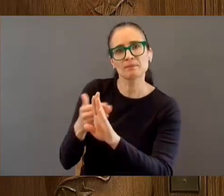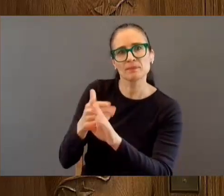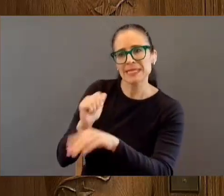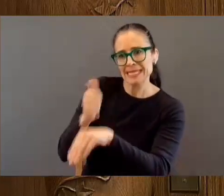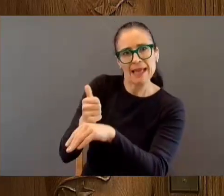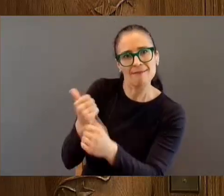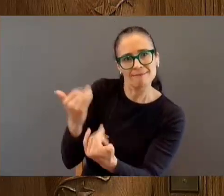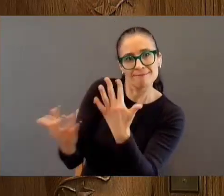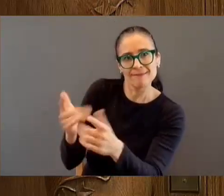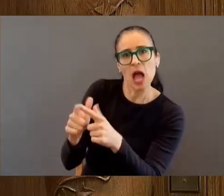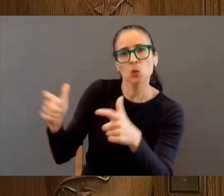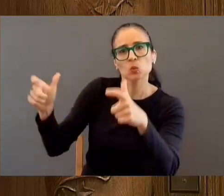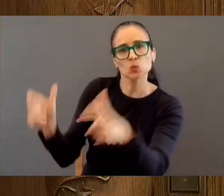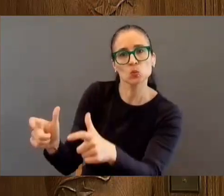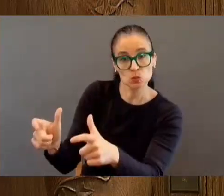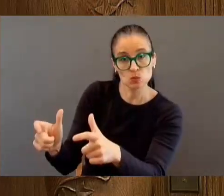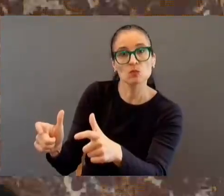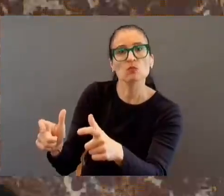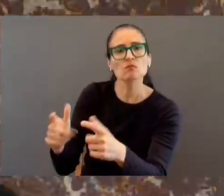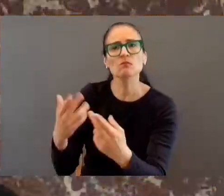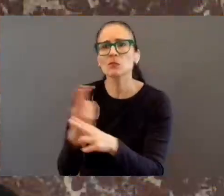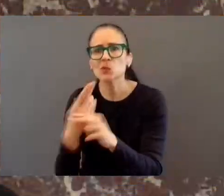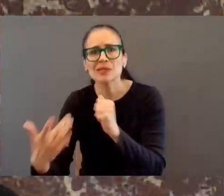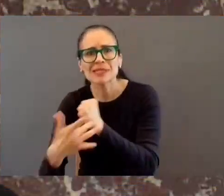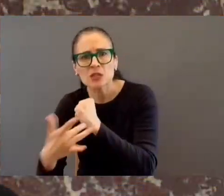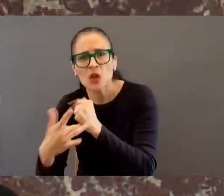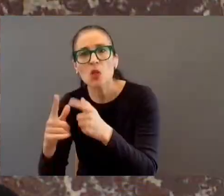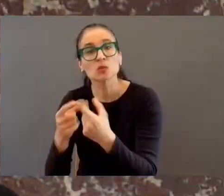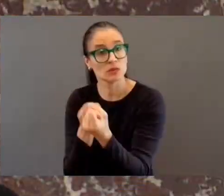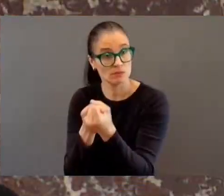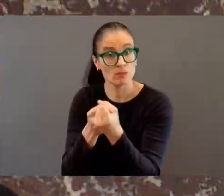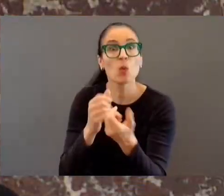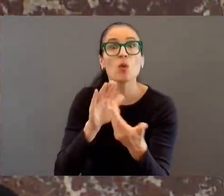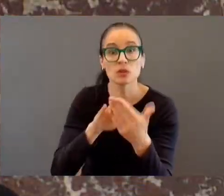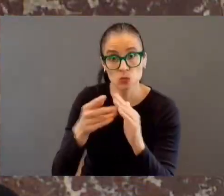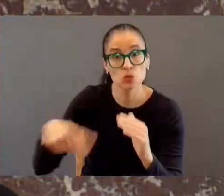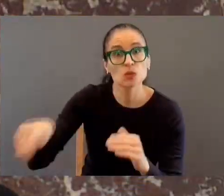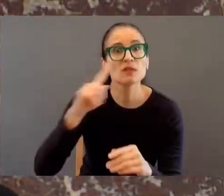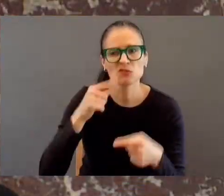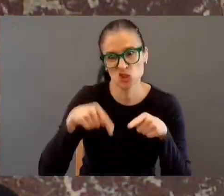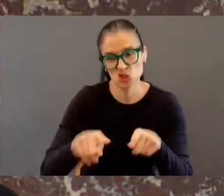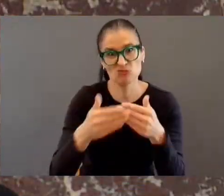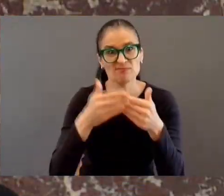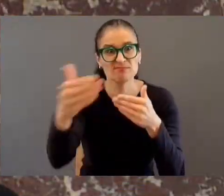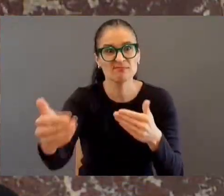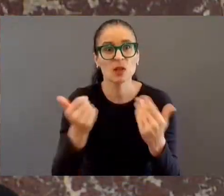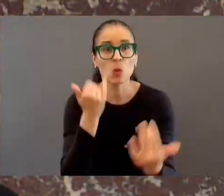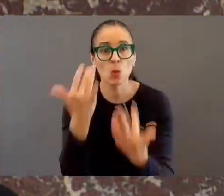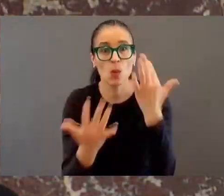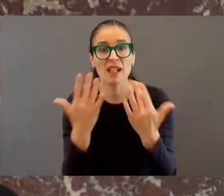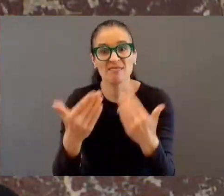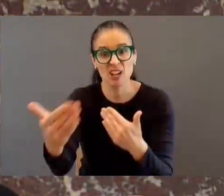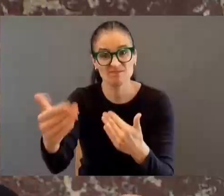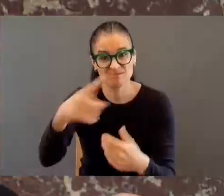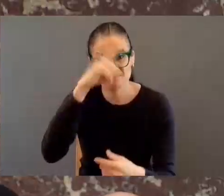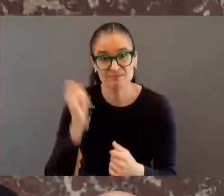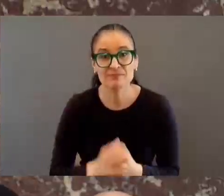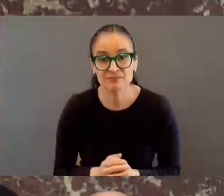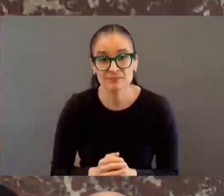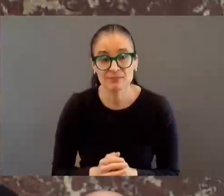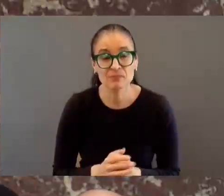Member supplemental. Thank you, Mr. Speaker, and thank you to the Minister for the answer.